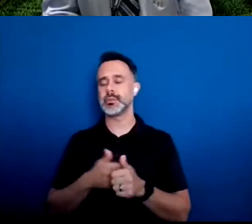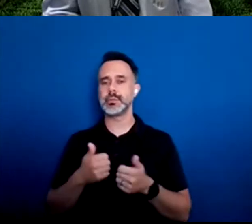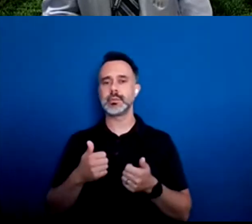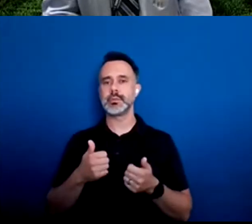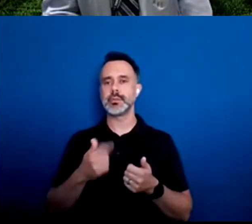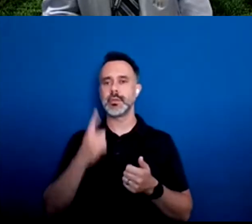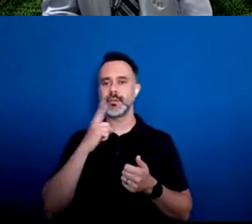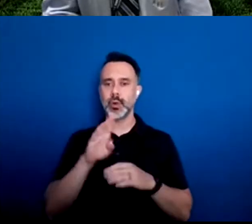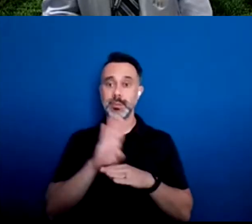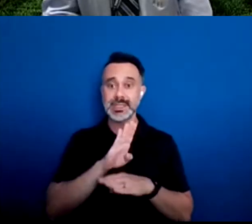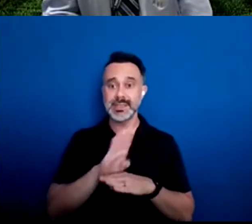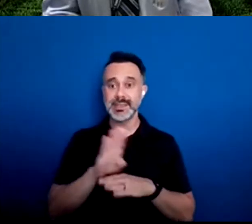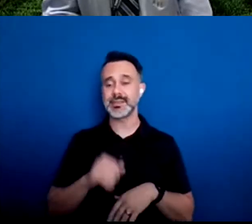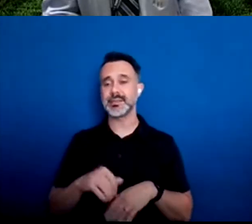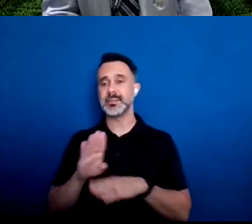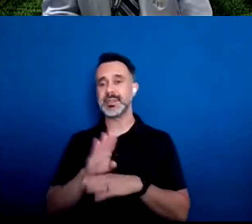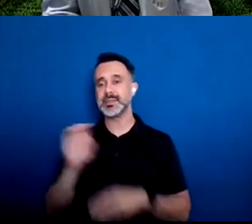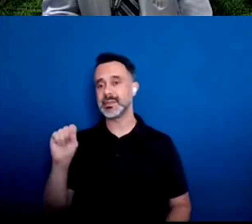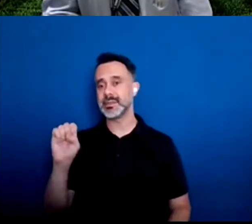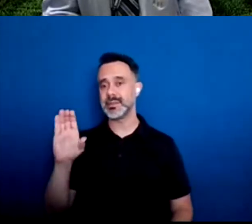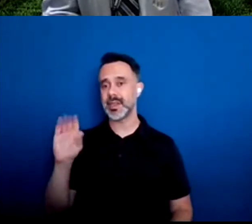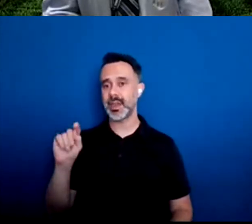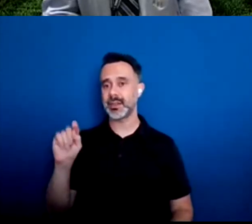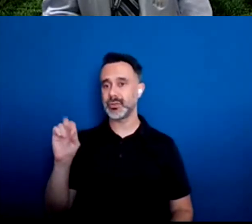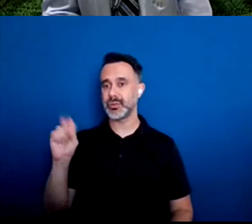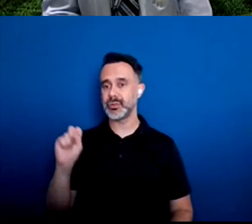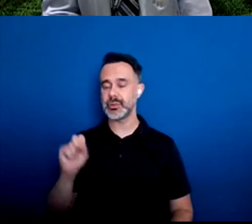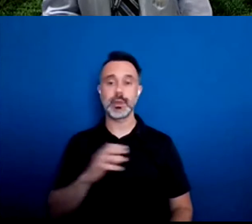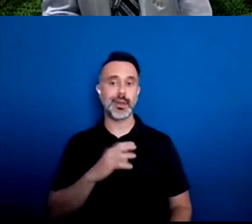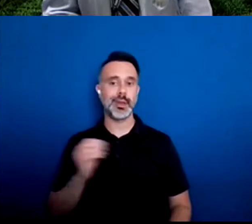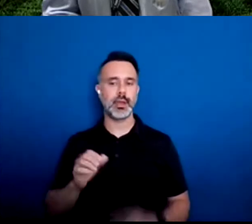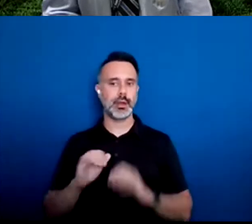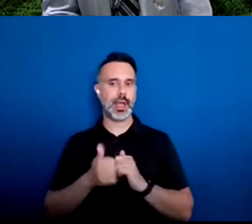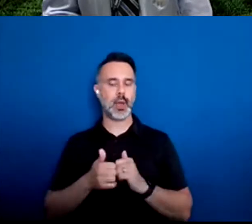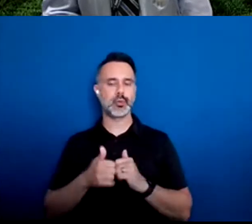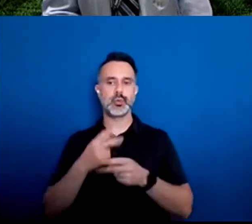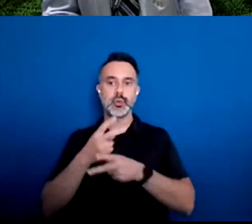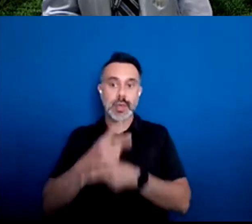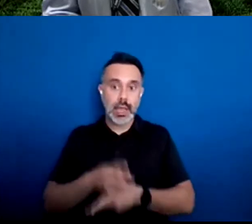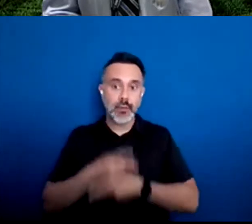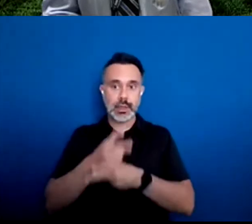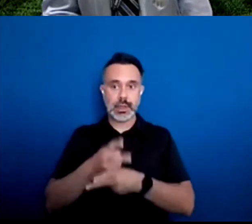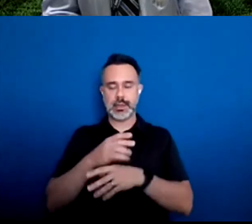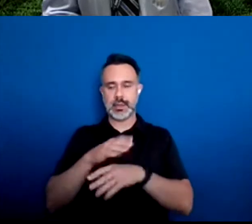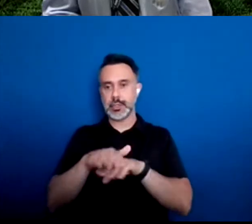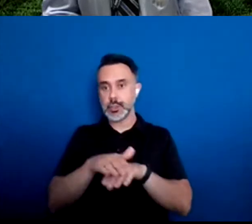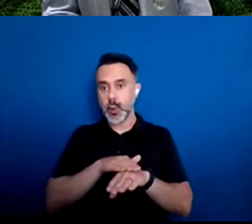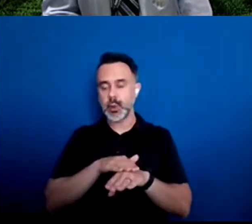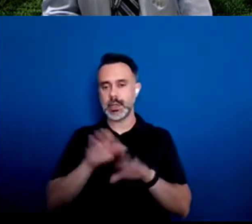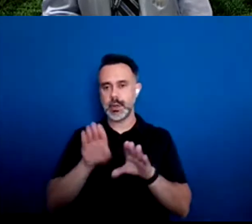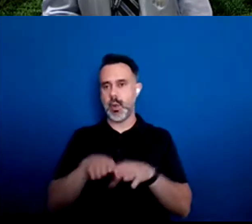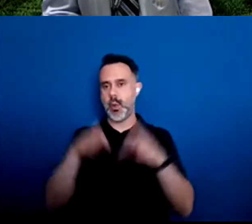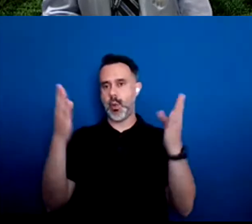businesses and business sectors, as well as how to reopen carefully and slowly so that we wouldn't end up